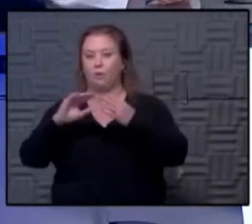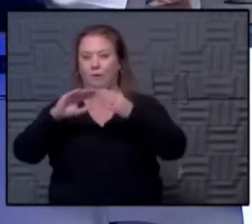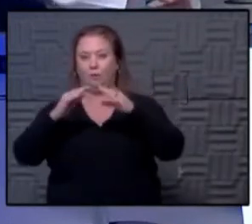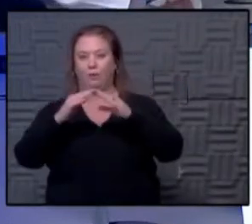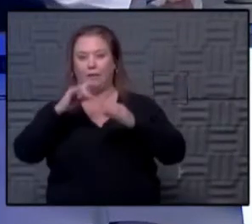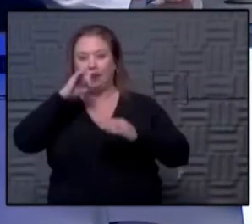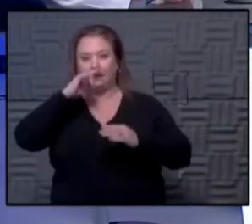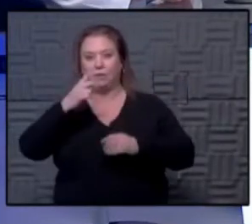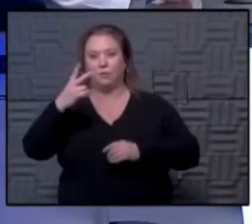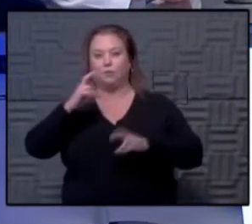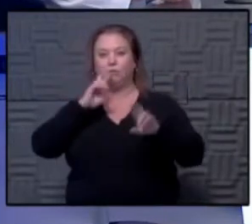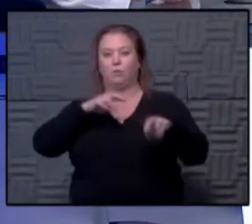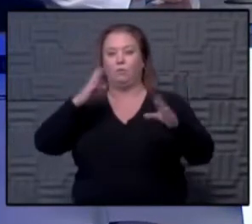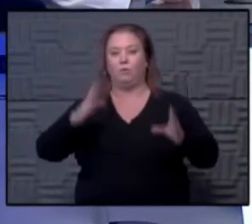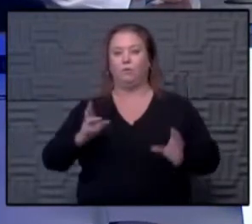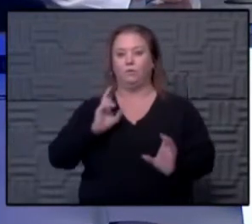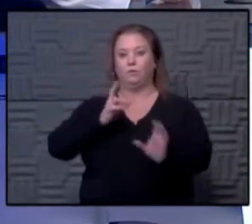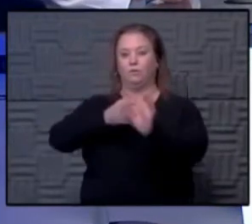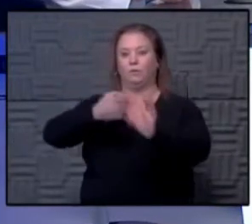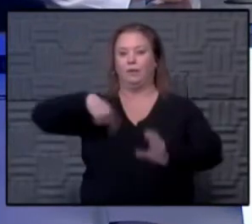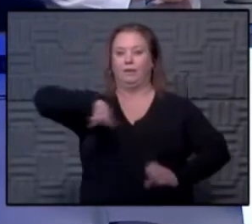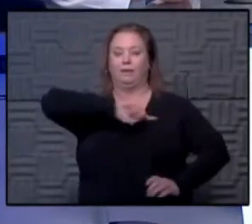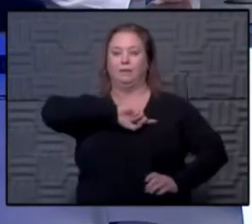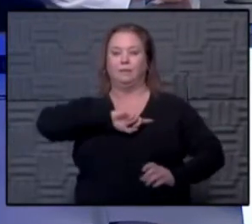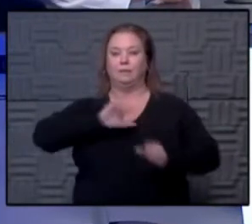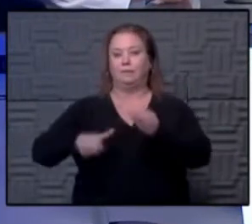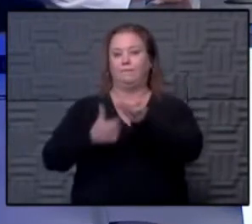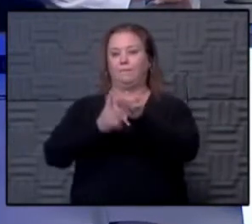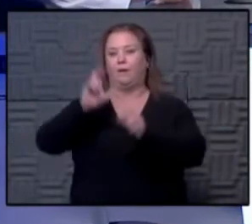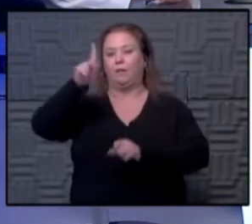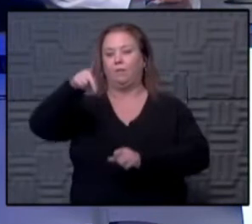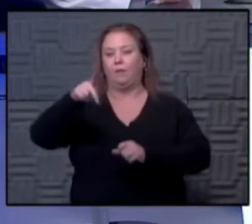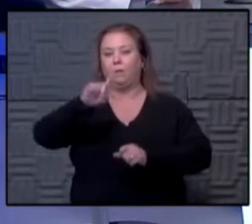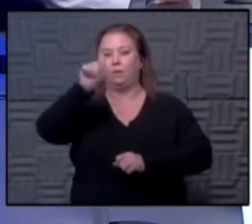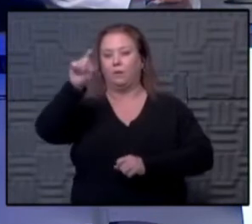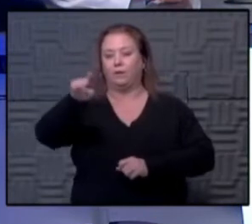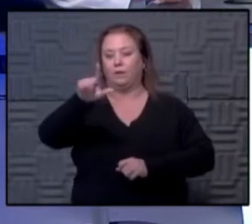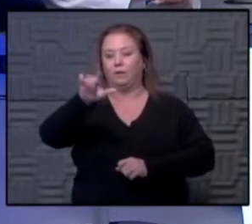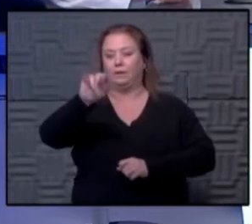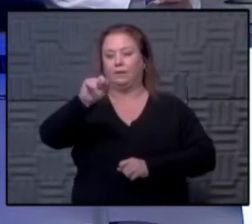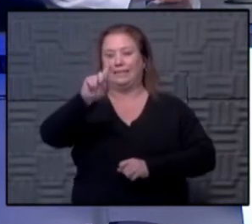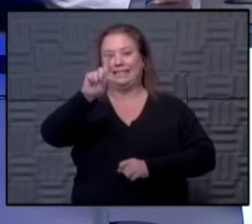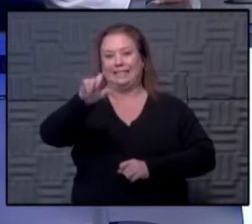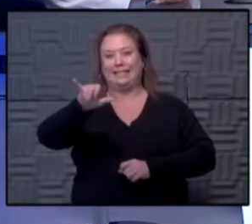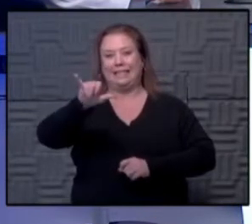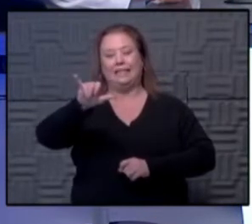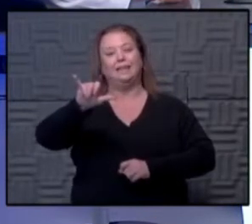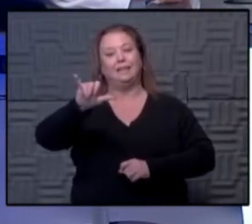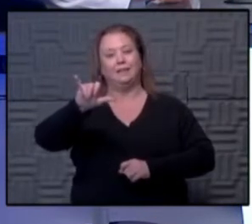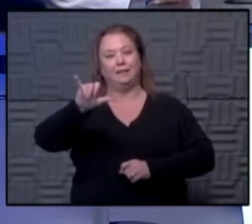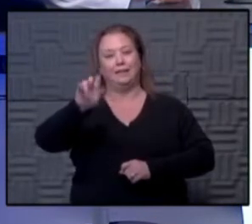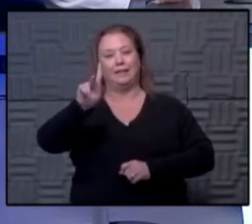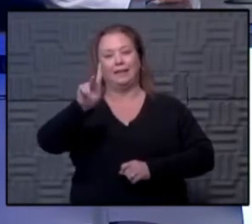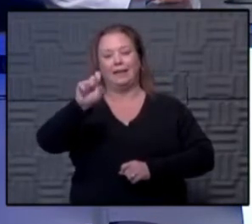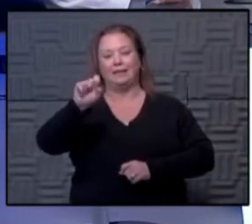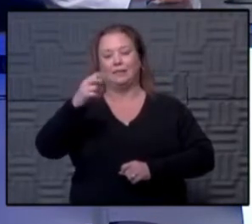we have two reporters who have joined on the line, and they have some follow-up questions. We'll go to Lindsay Shively with KSHB